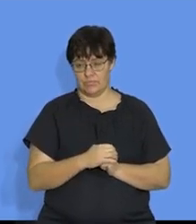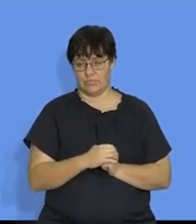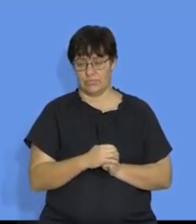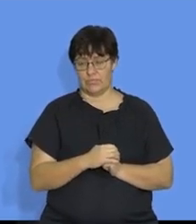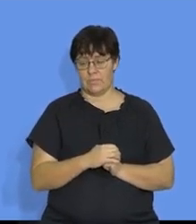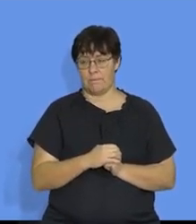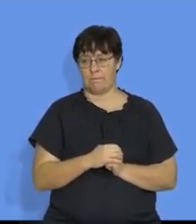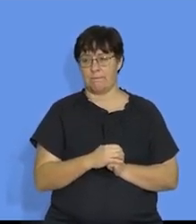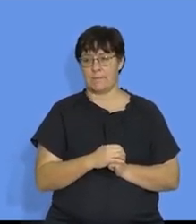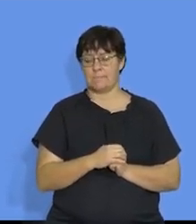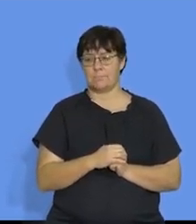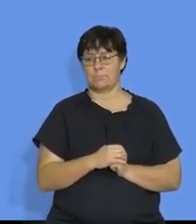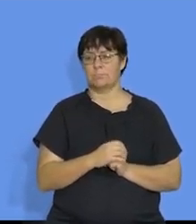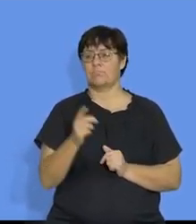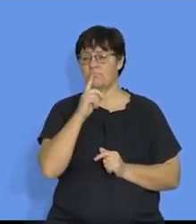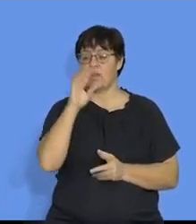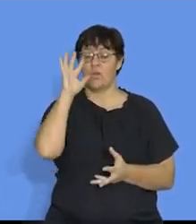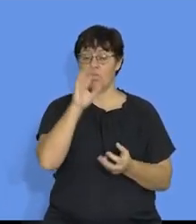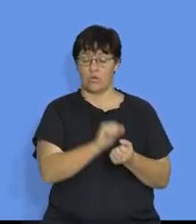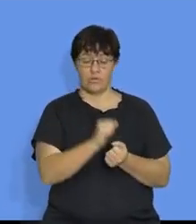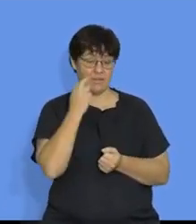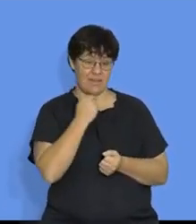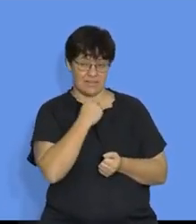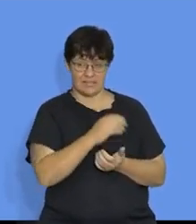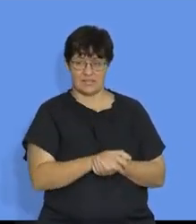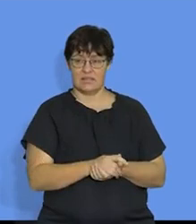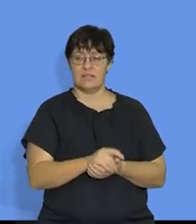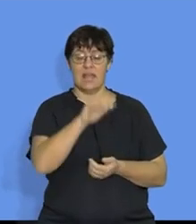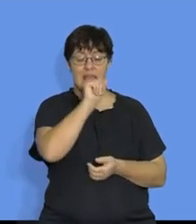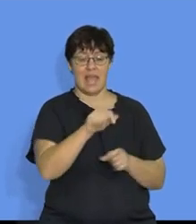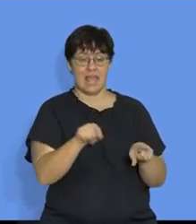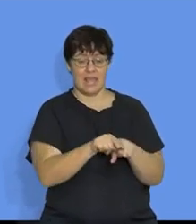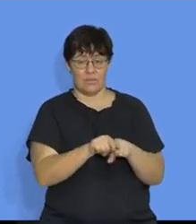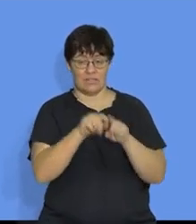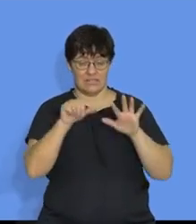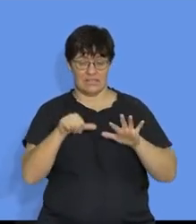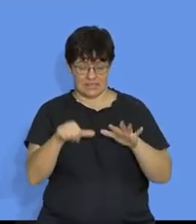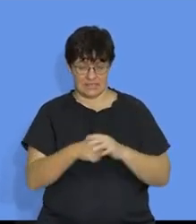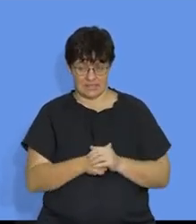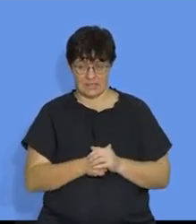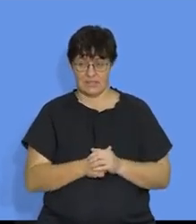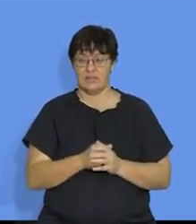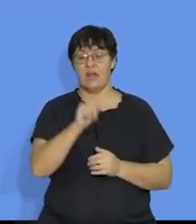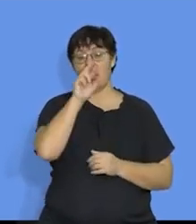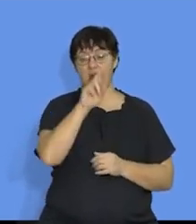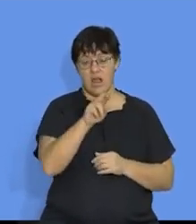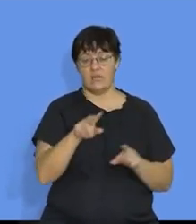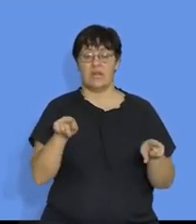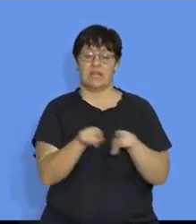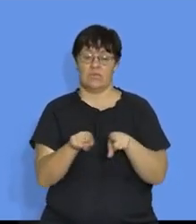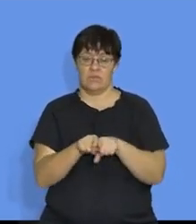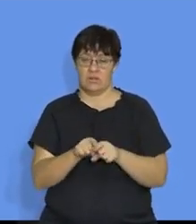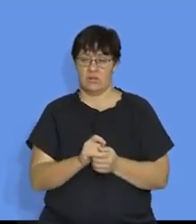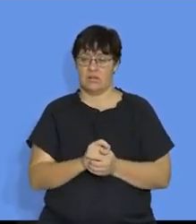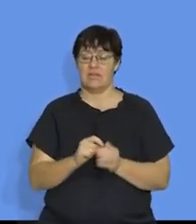3/2. So if I conclude nicely, A is equal to 16, and R is